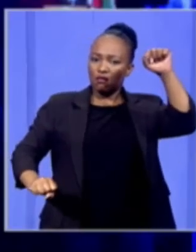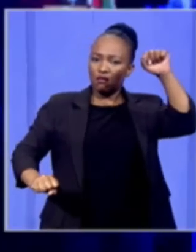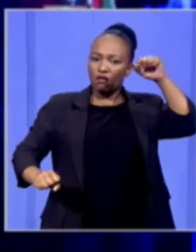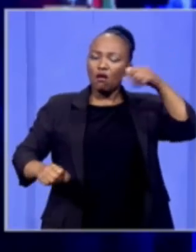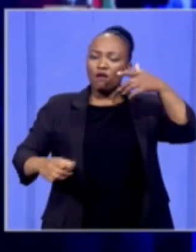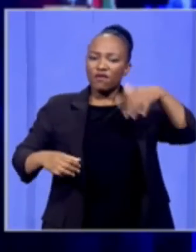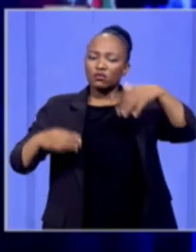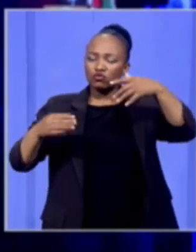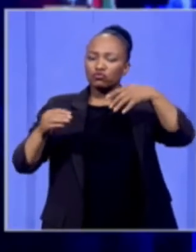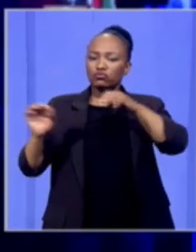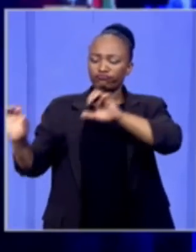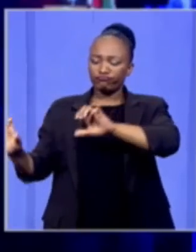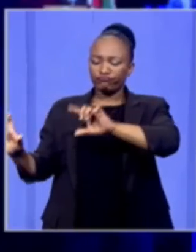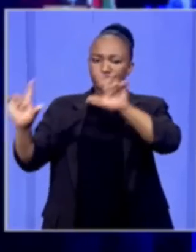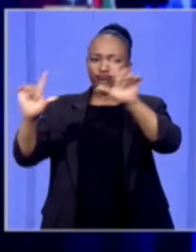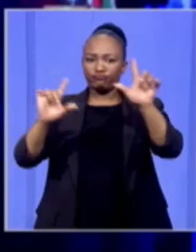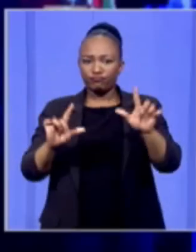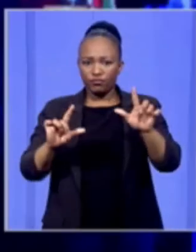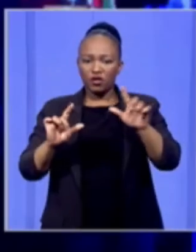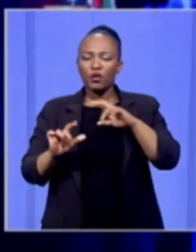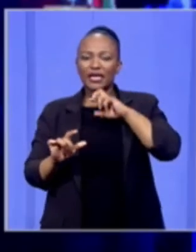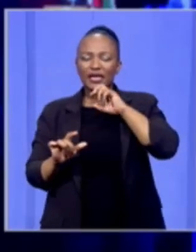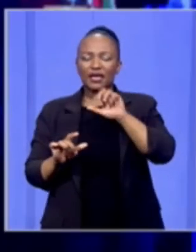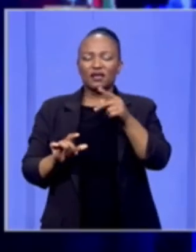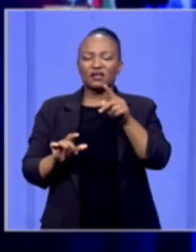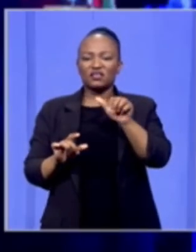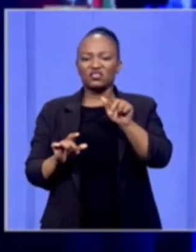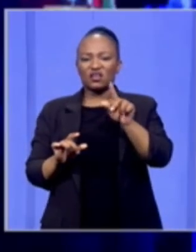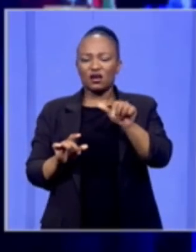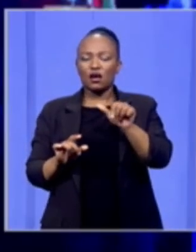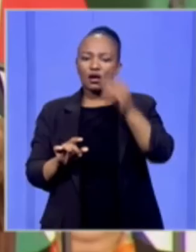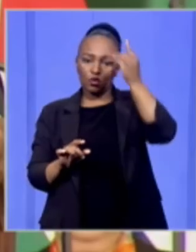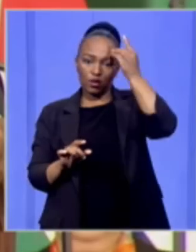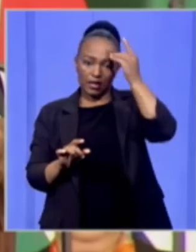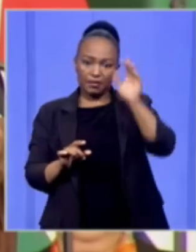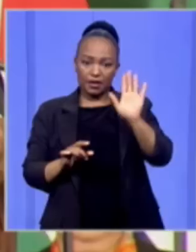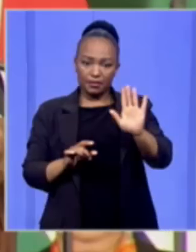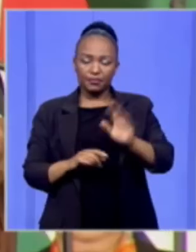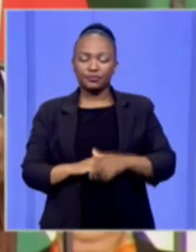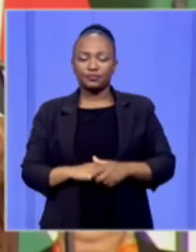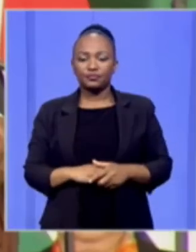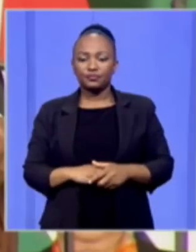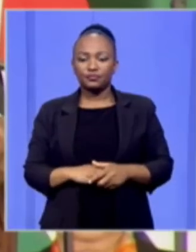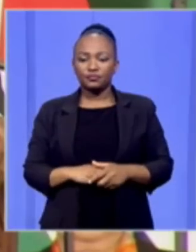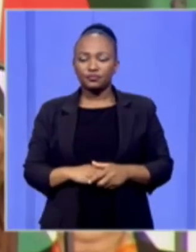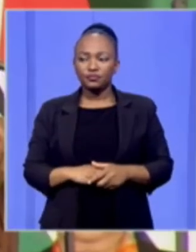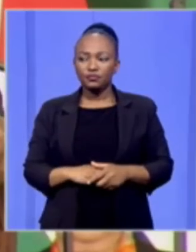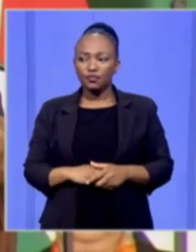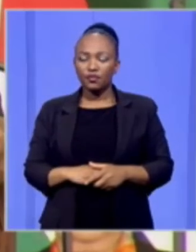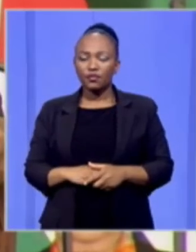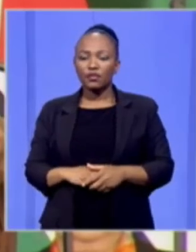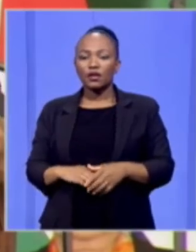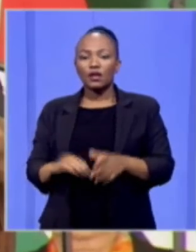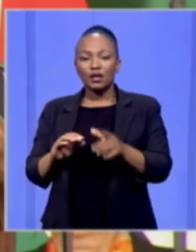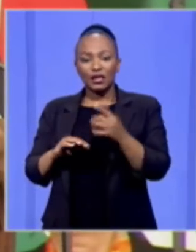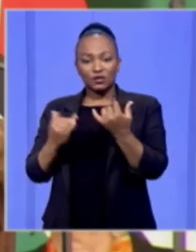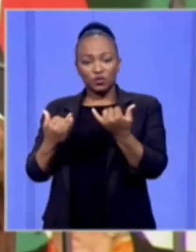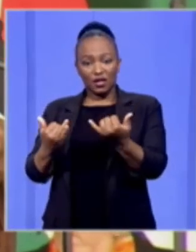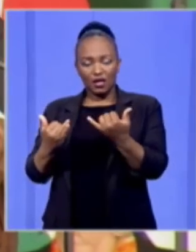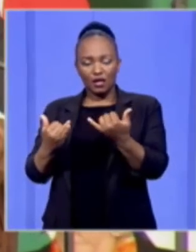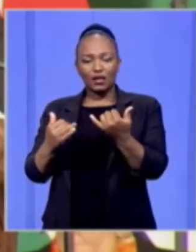boemafofaneng ba matjhaba ba King Shaka Durban. It is An important day because today